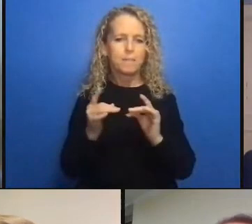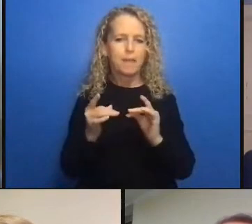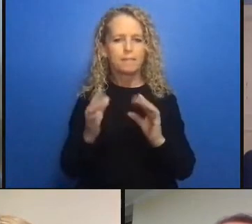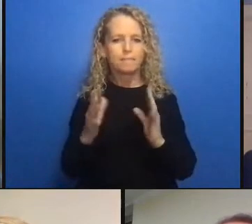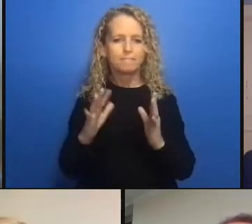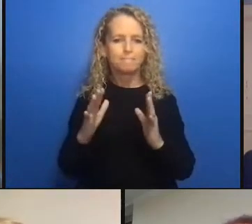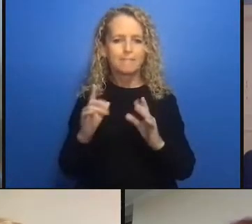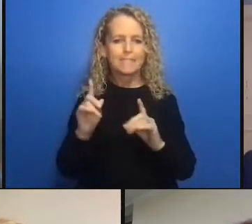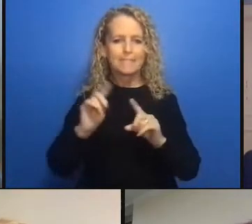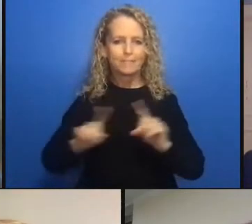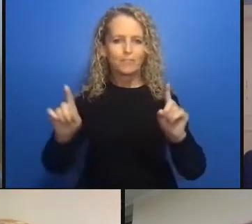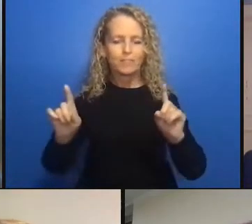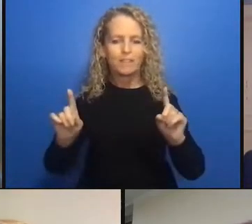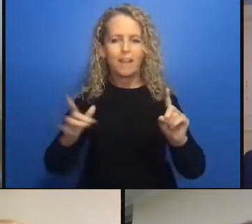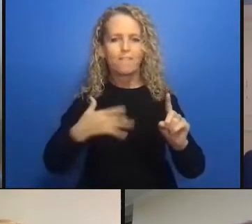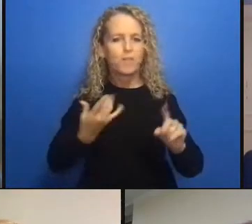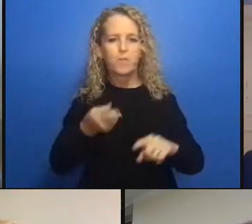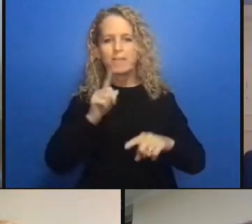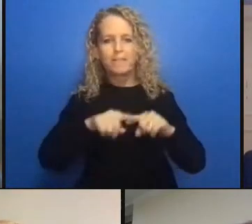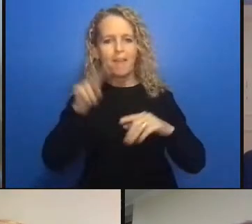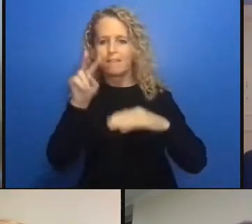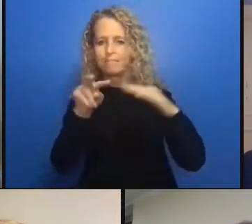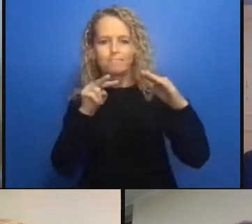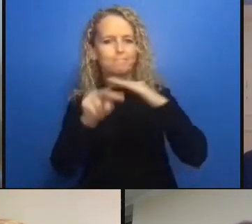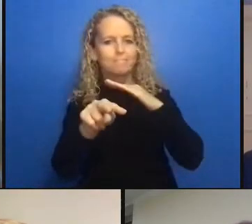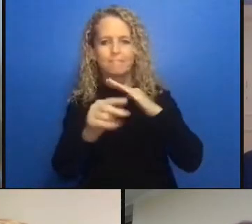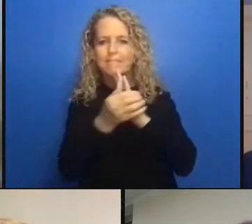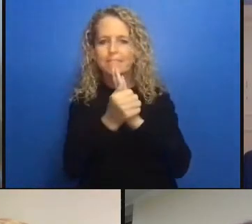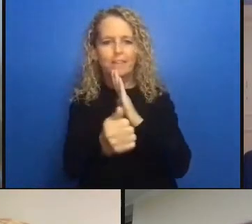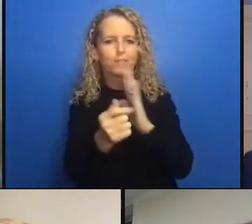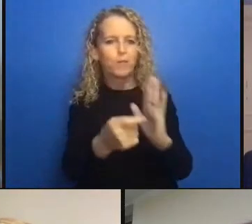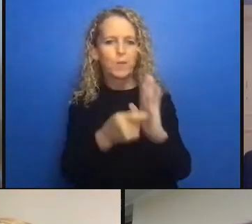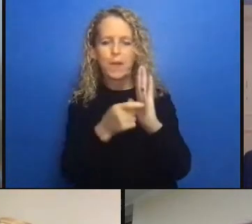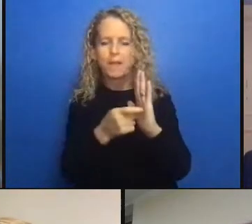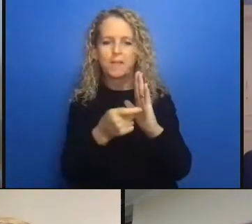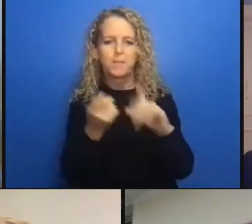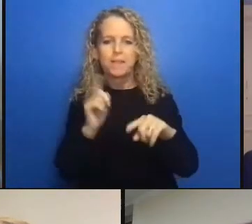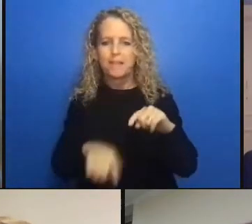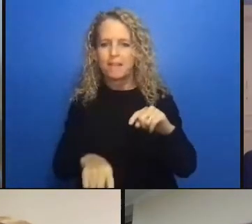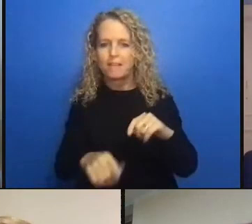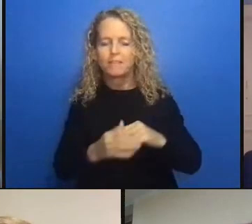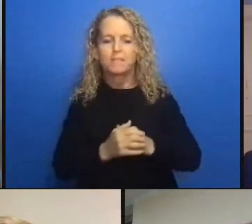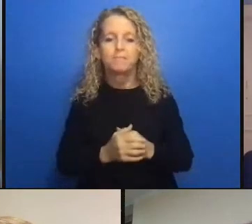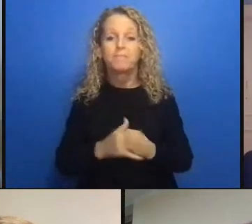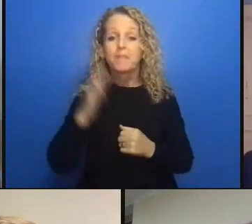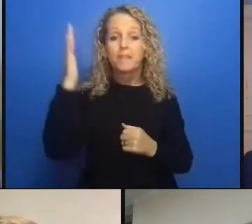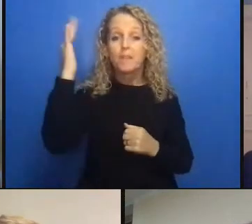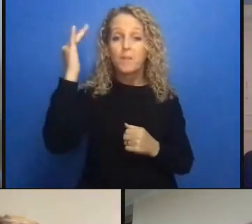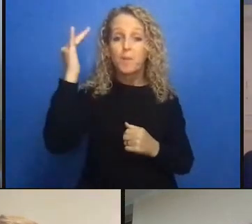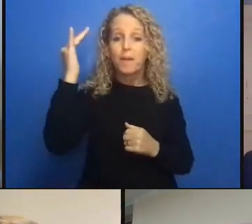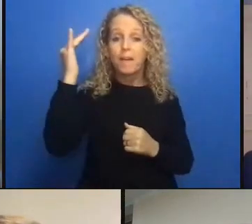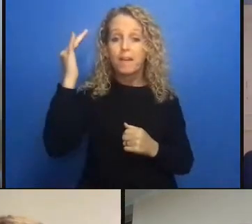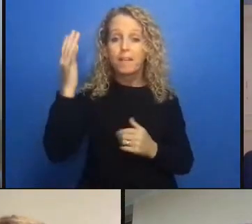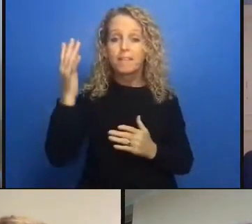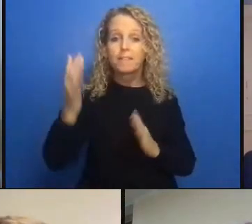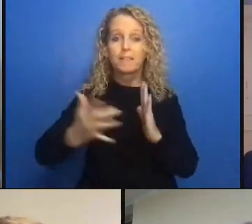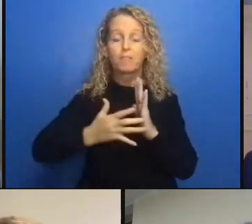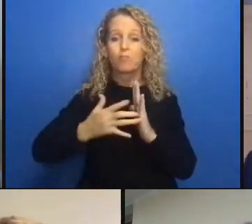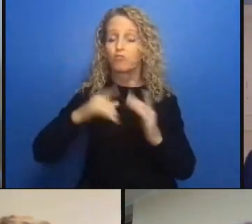actually don't think we can predict the skills needed. I think the technologies are changing so quickly. So like if